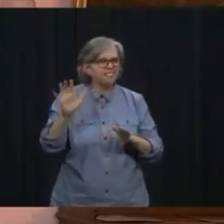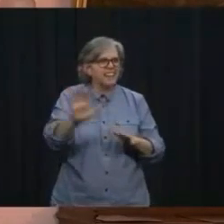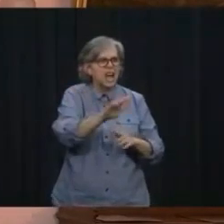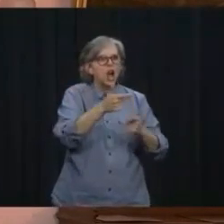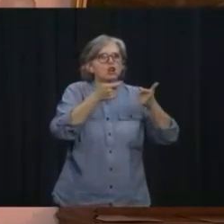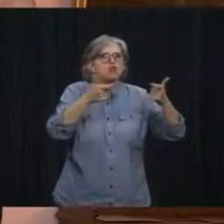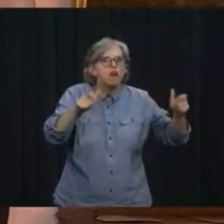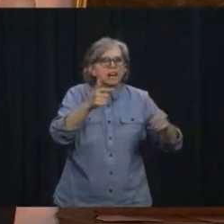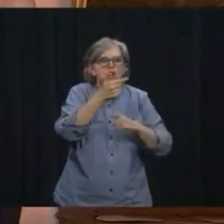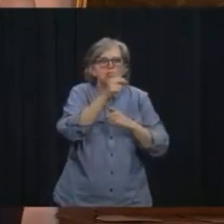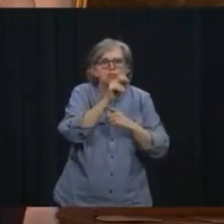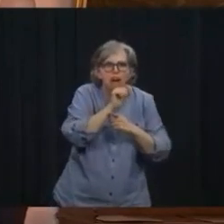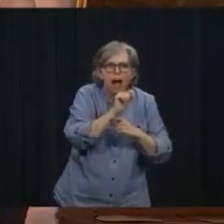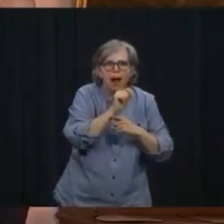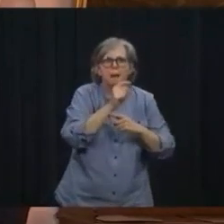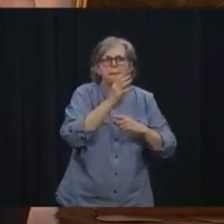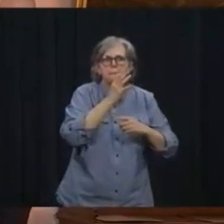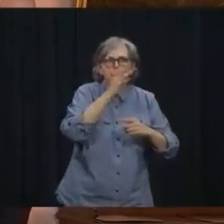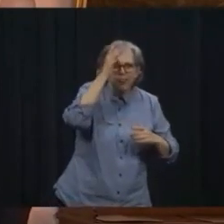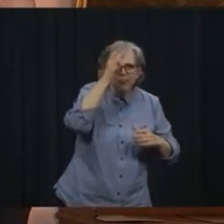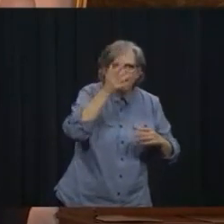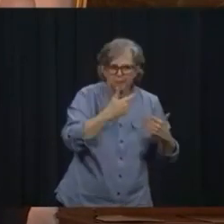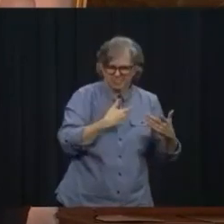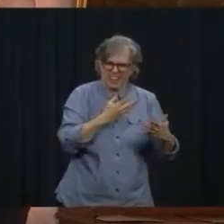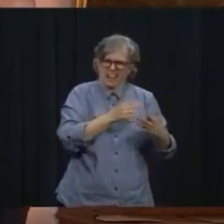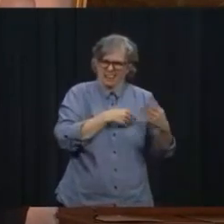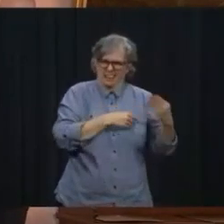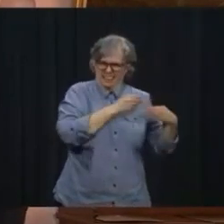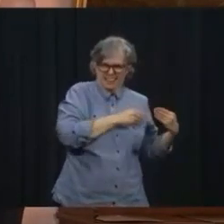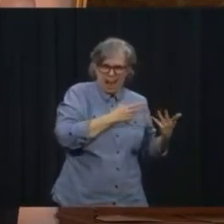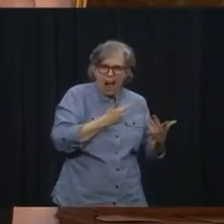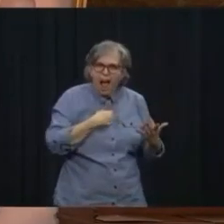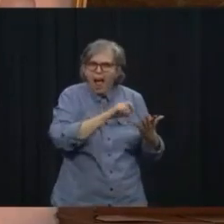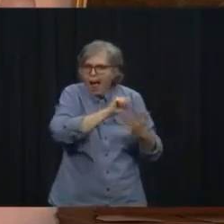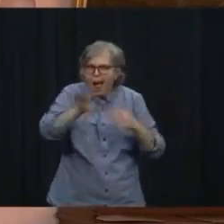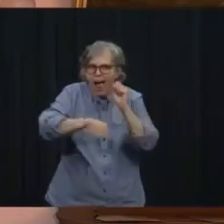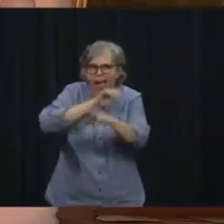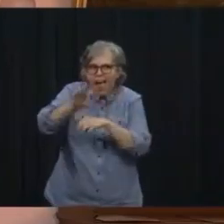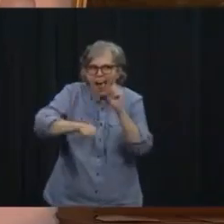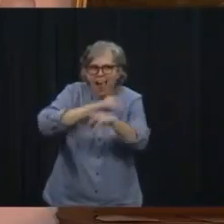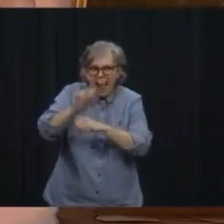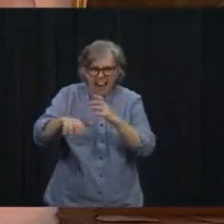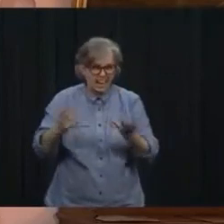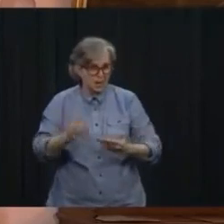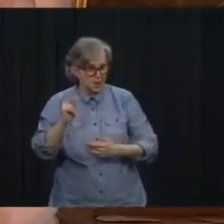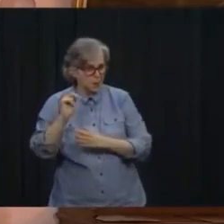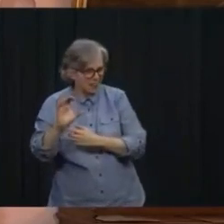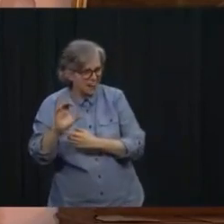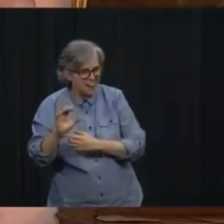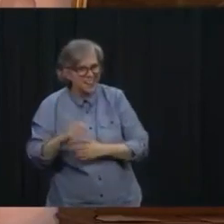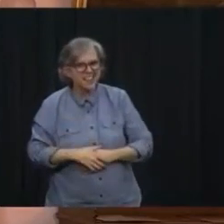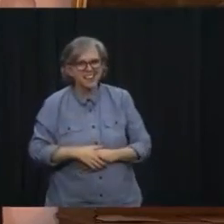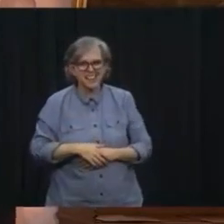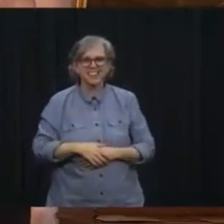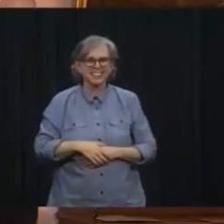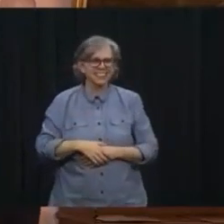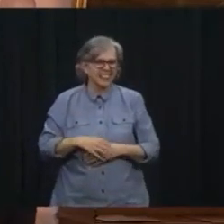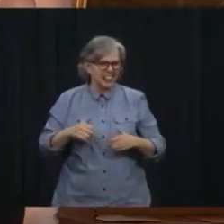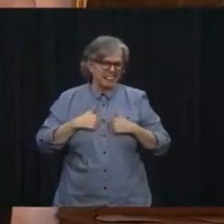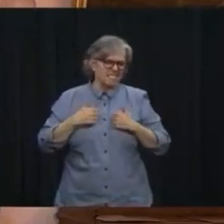mentally. Thanks for the ability to be here today. Thanks, Lori. Thank you very much. Great. Well, as Lori